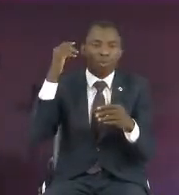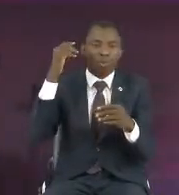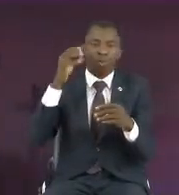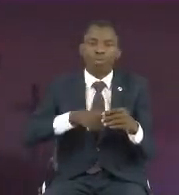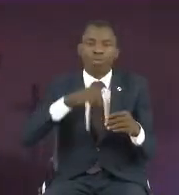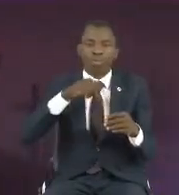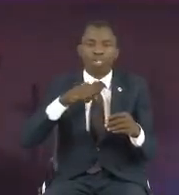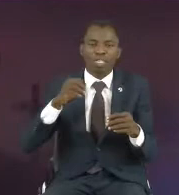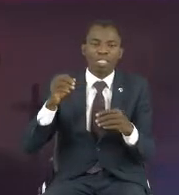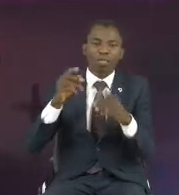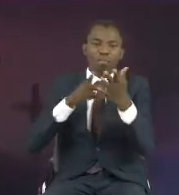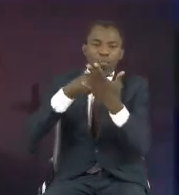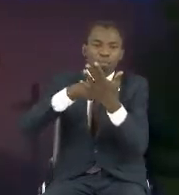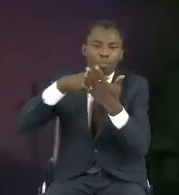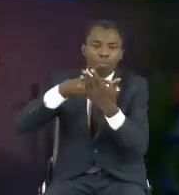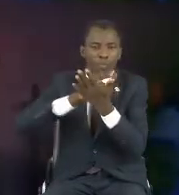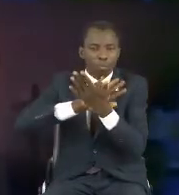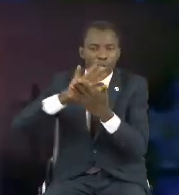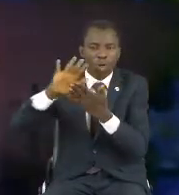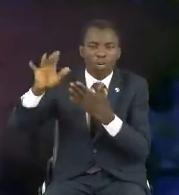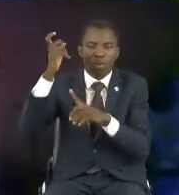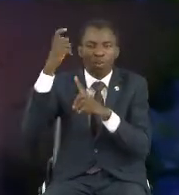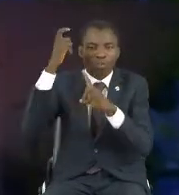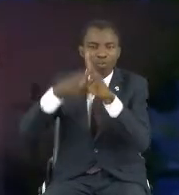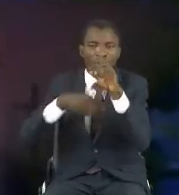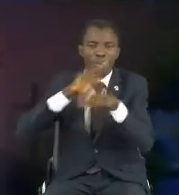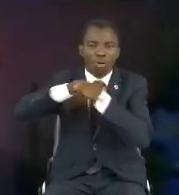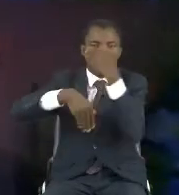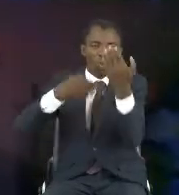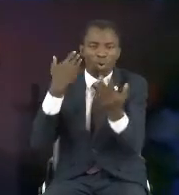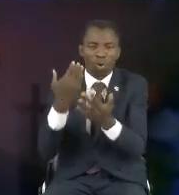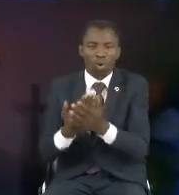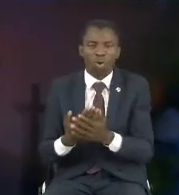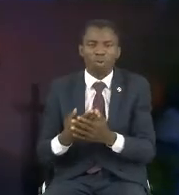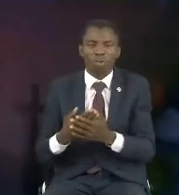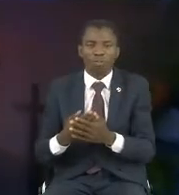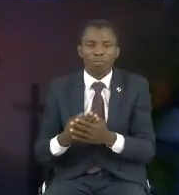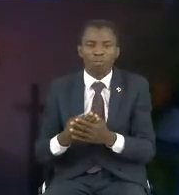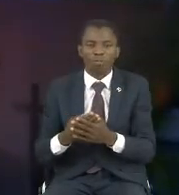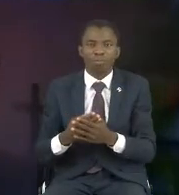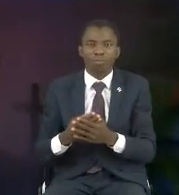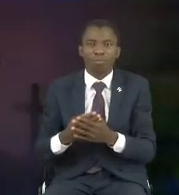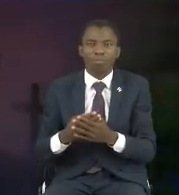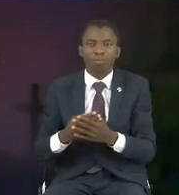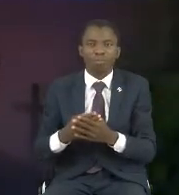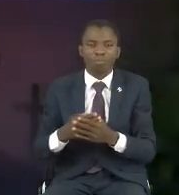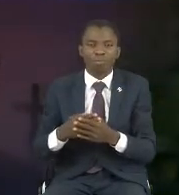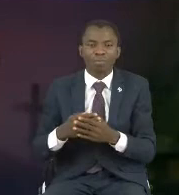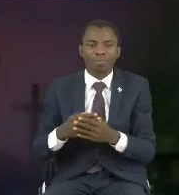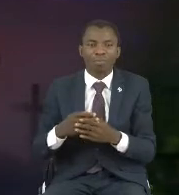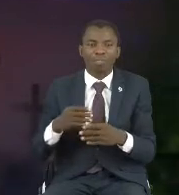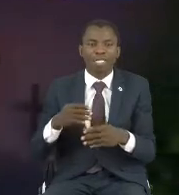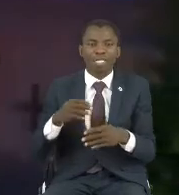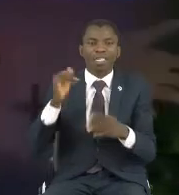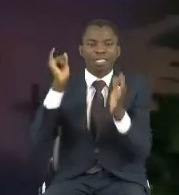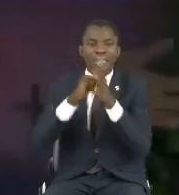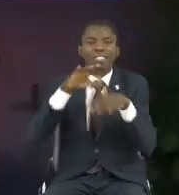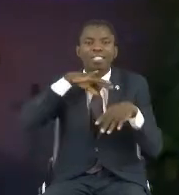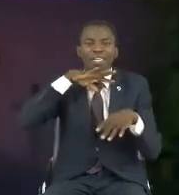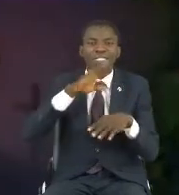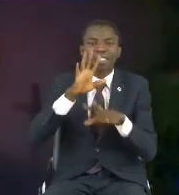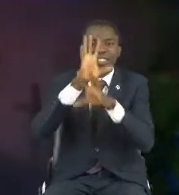that came on you when you fell into that dirty well, that dirty habit, that